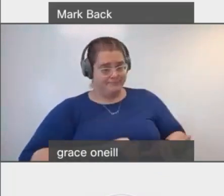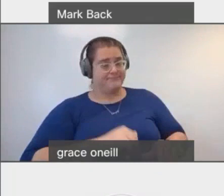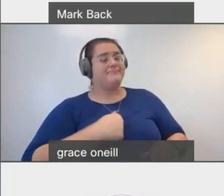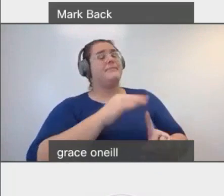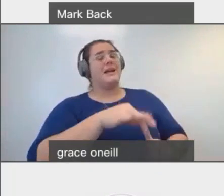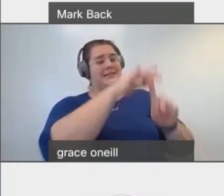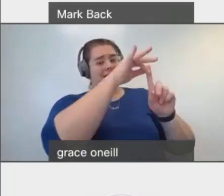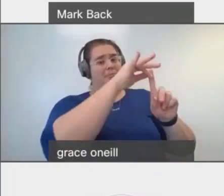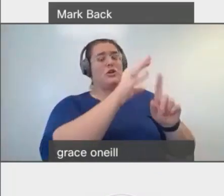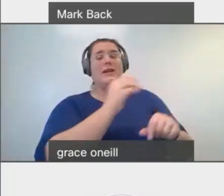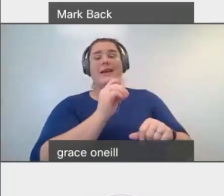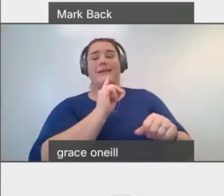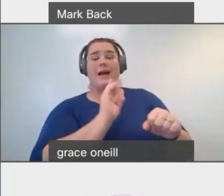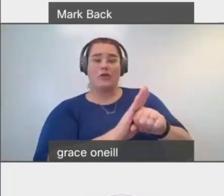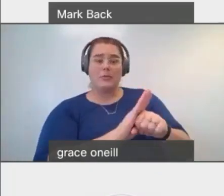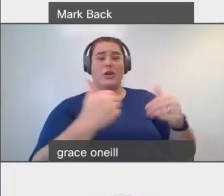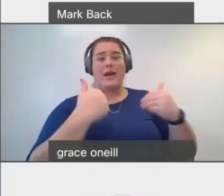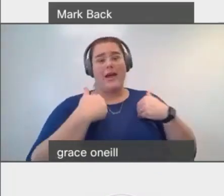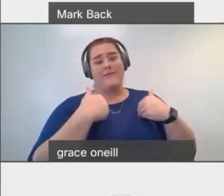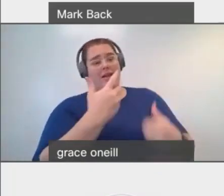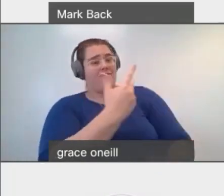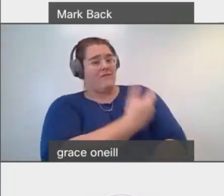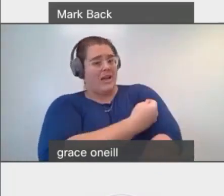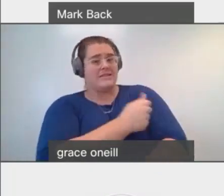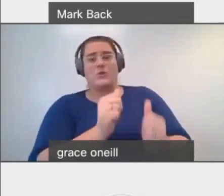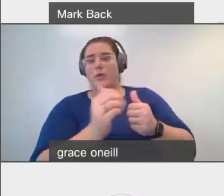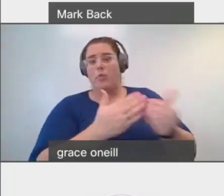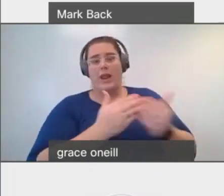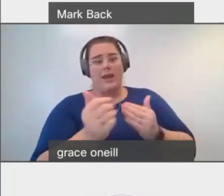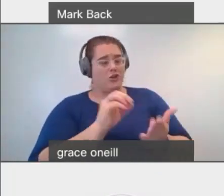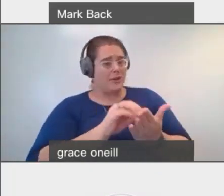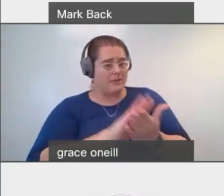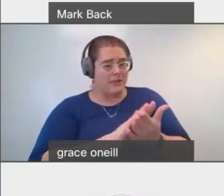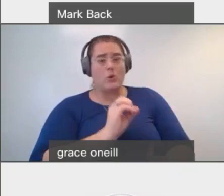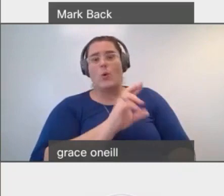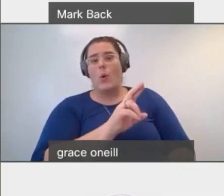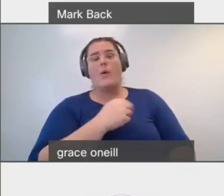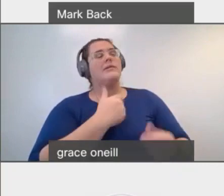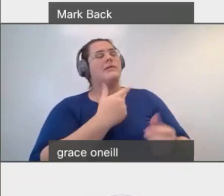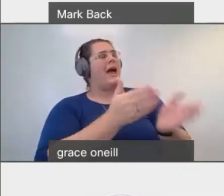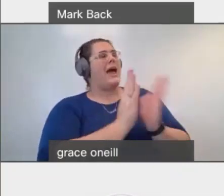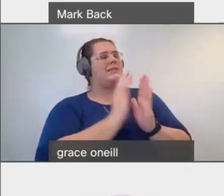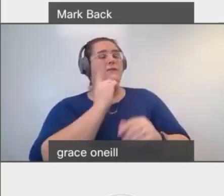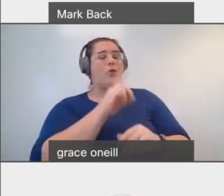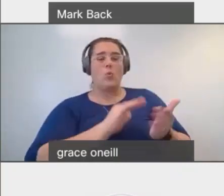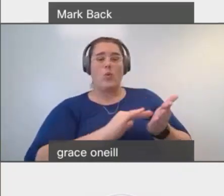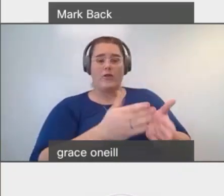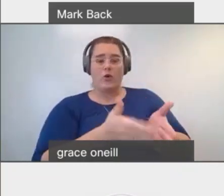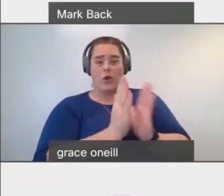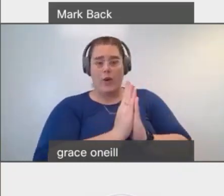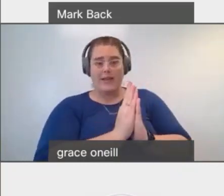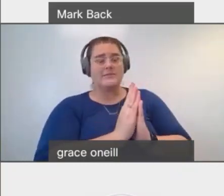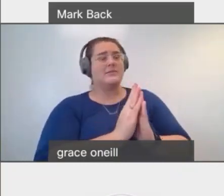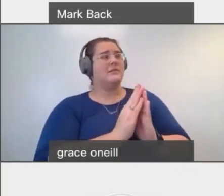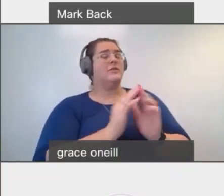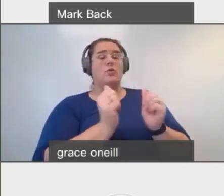confirmation that they're vaccinated, along with whatever documentation, or when they submit their waiver request along with the documentation, that there's